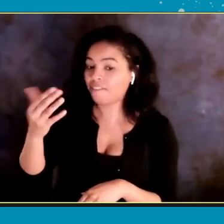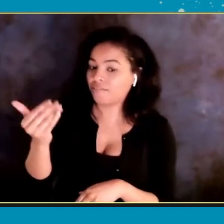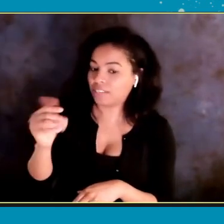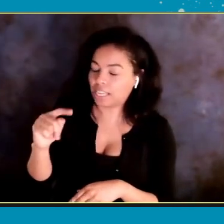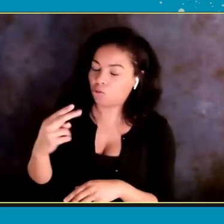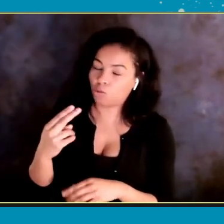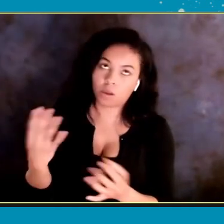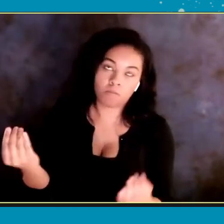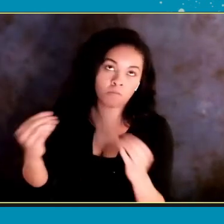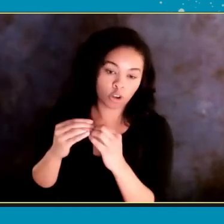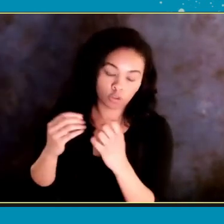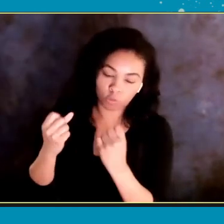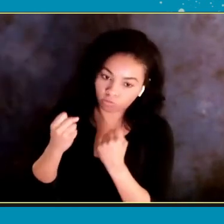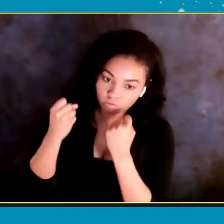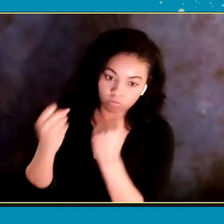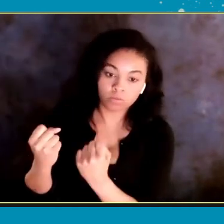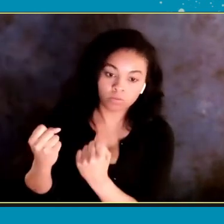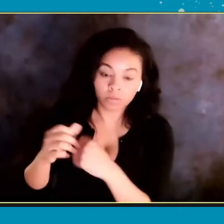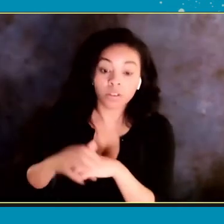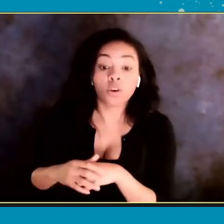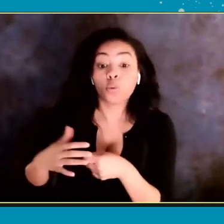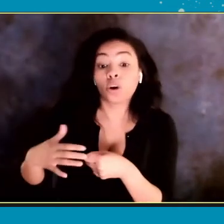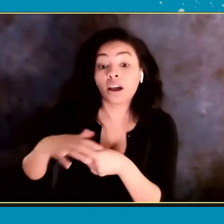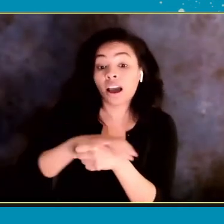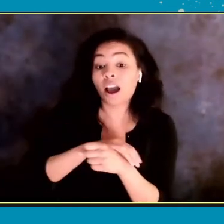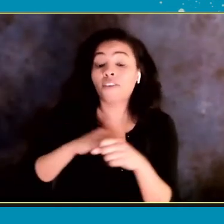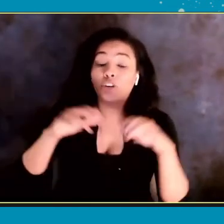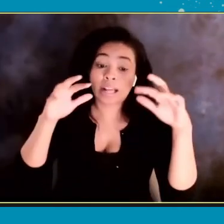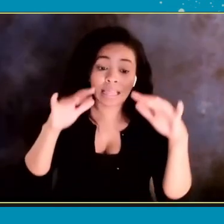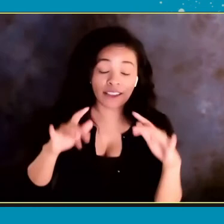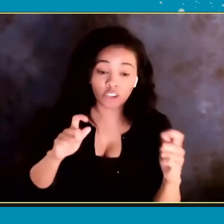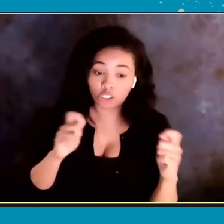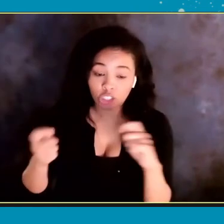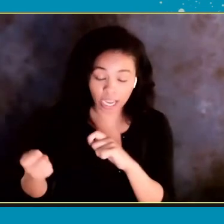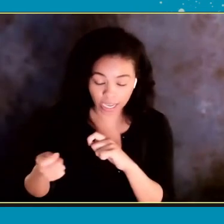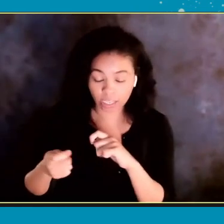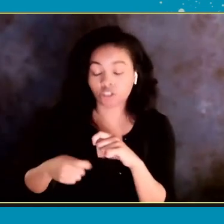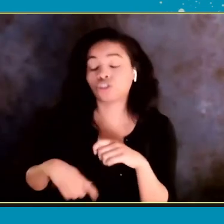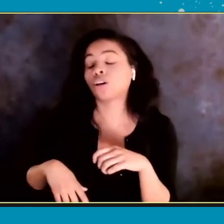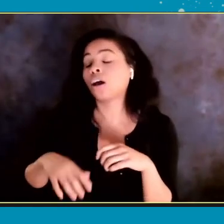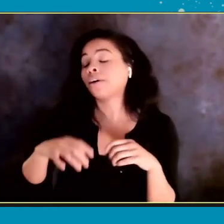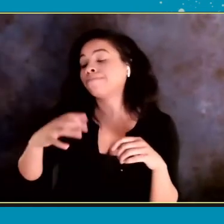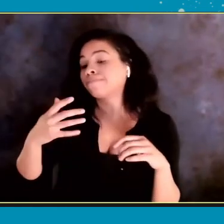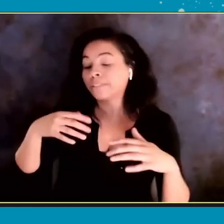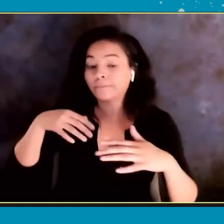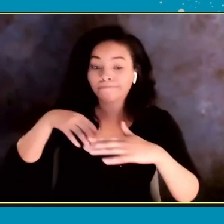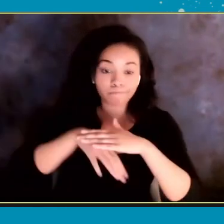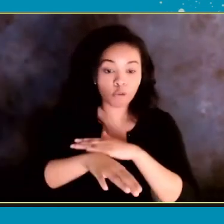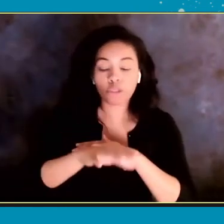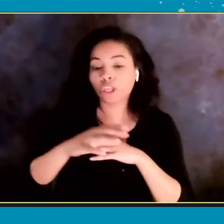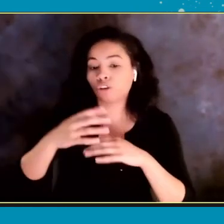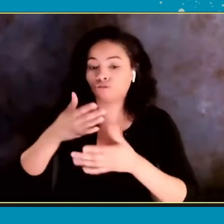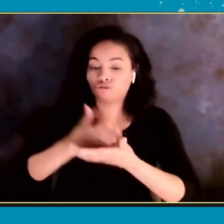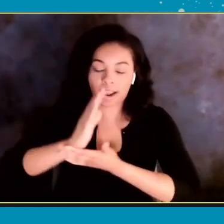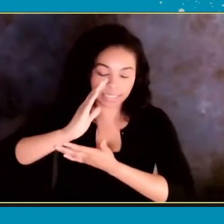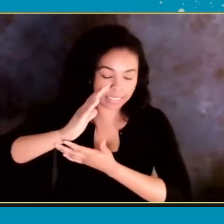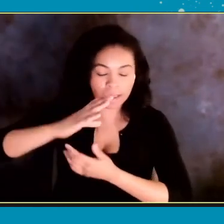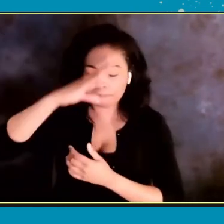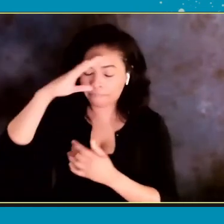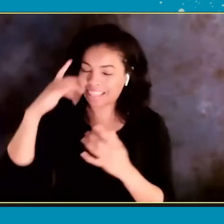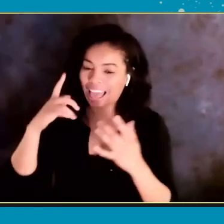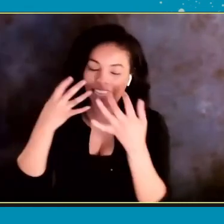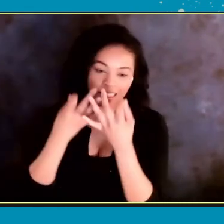So we will cover climate change, reproductive rights, Black liberation, and so much more. Follow